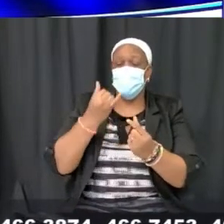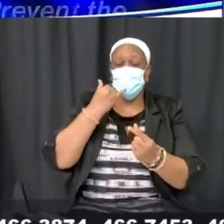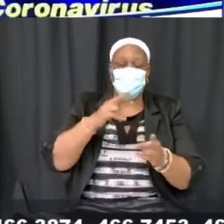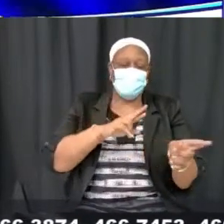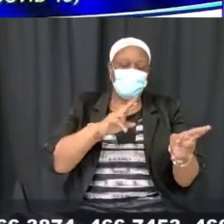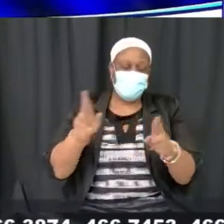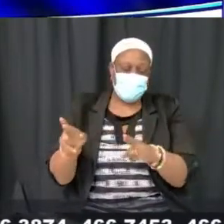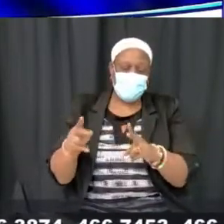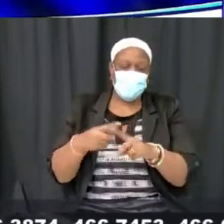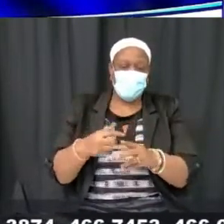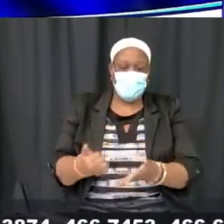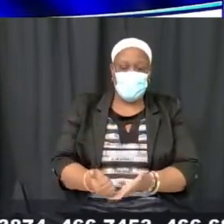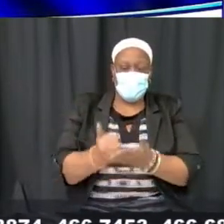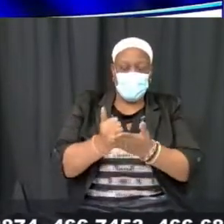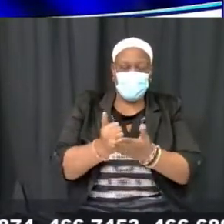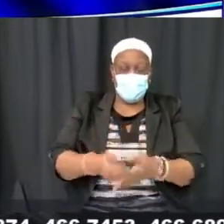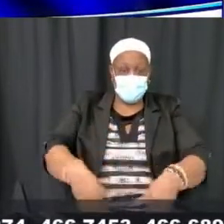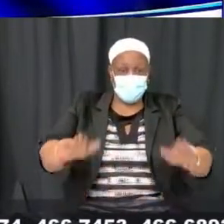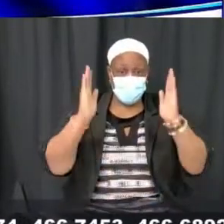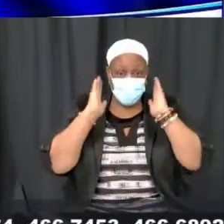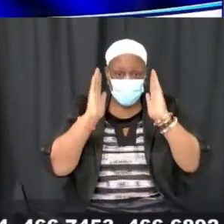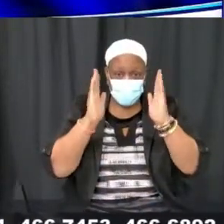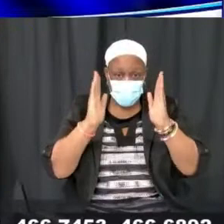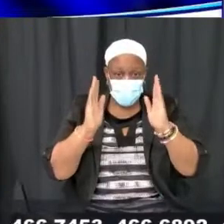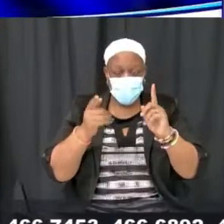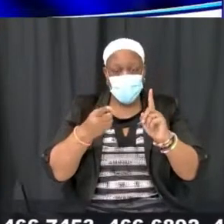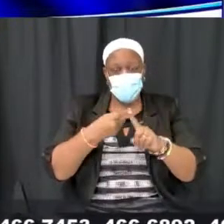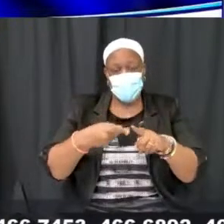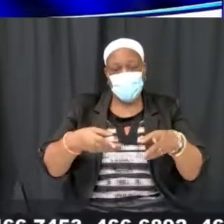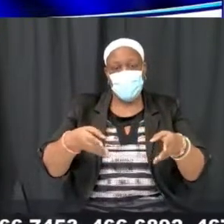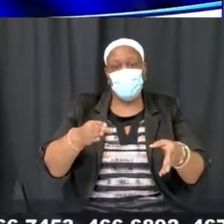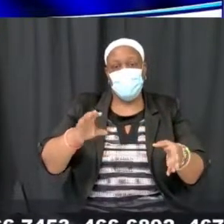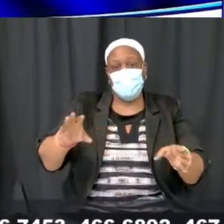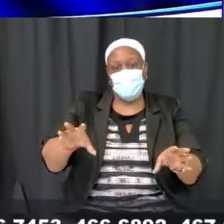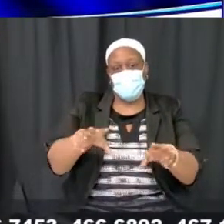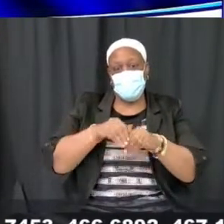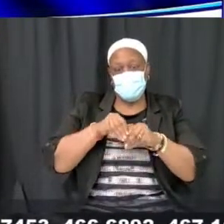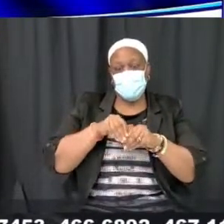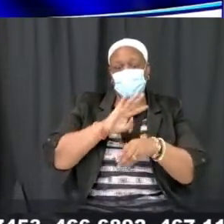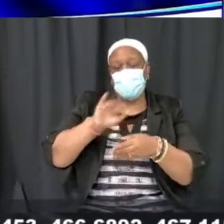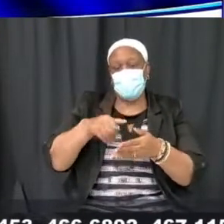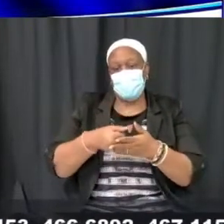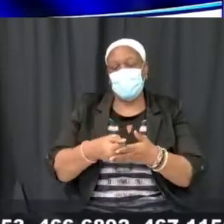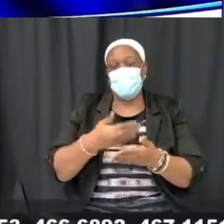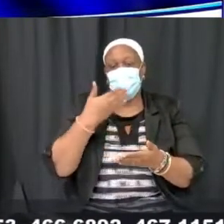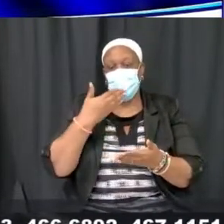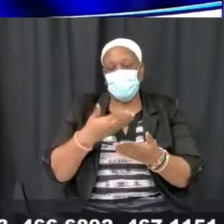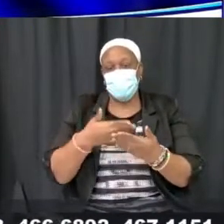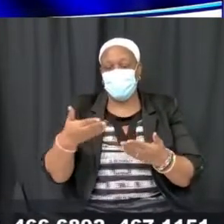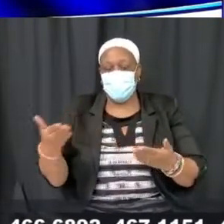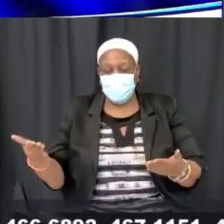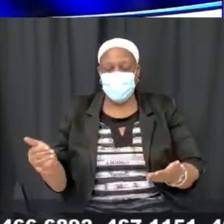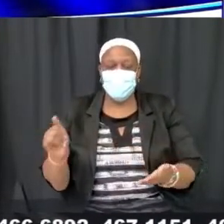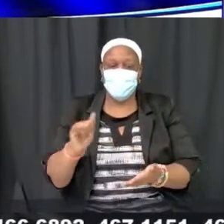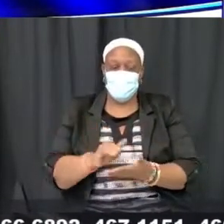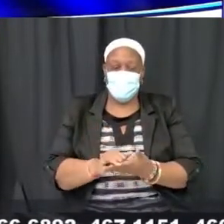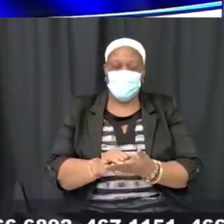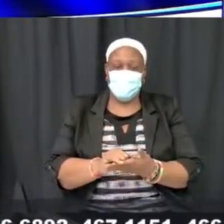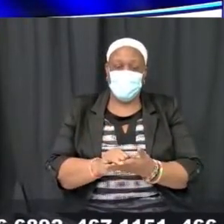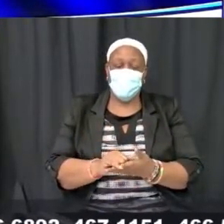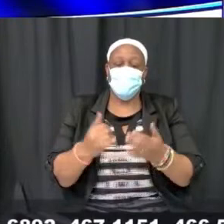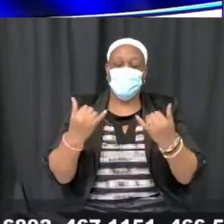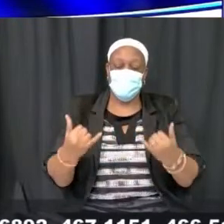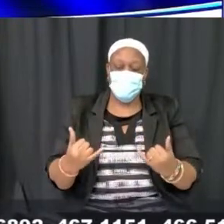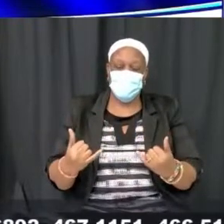focused on ensuring that you can take advantage of the positives as has been outlined by reaching out to our